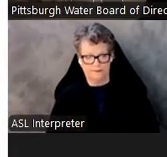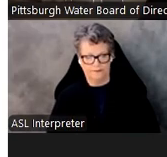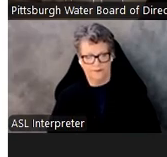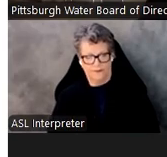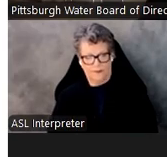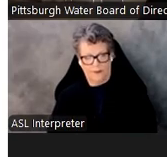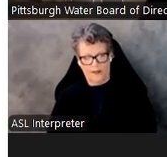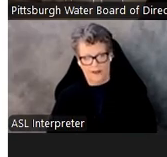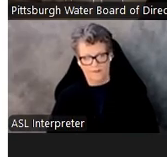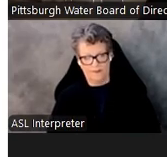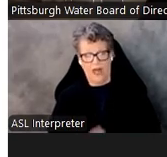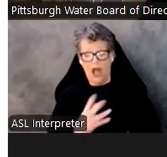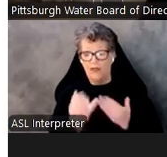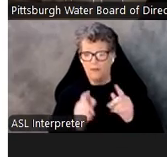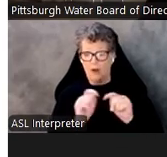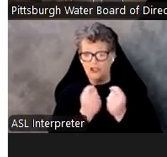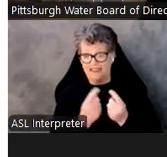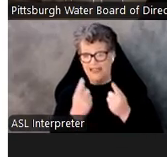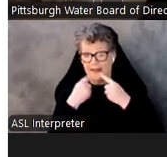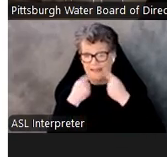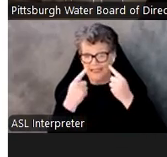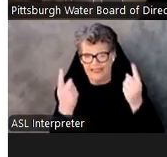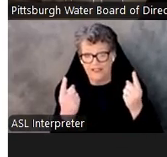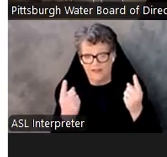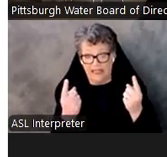So, the project team successfully